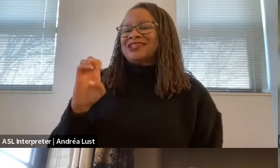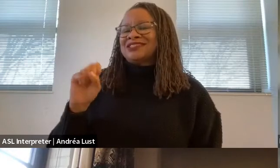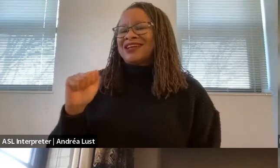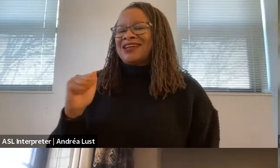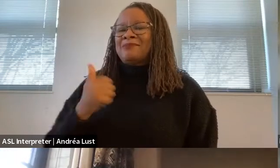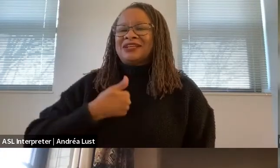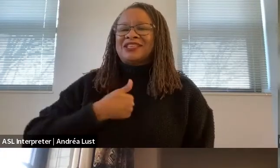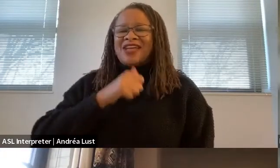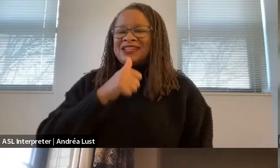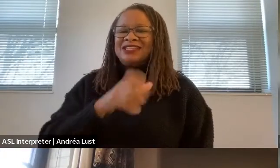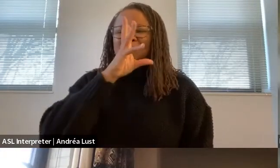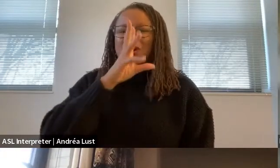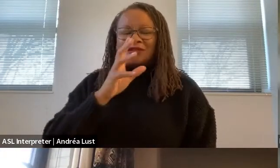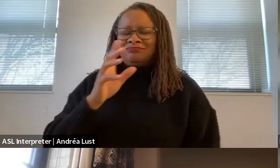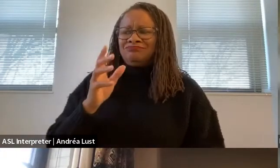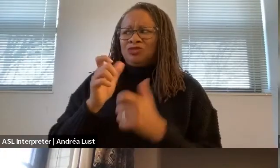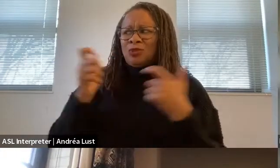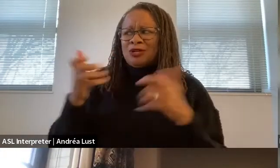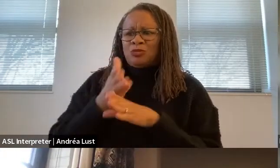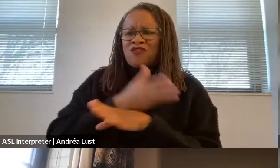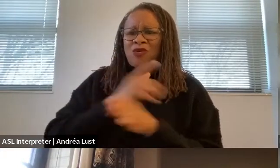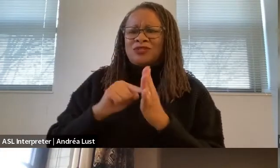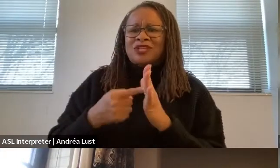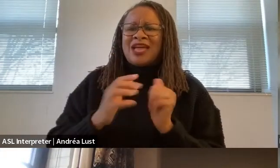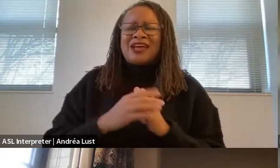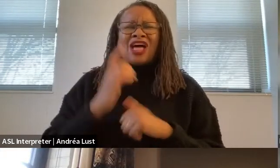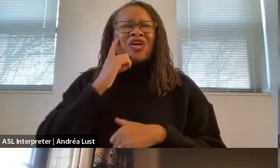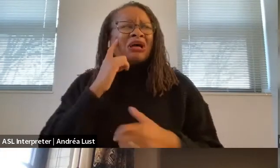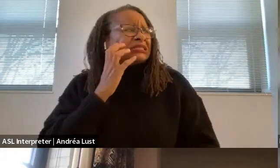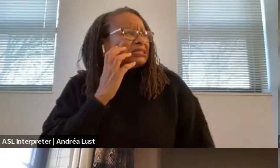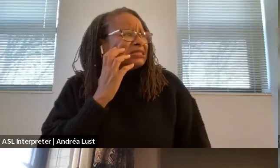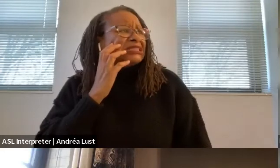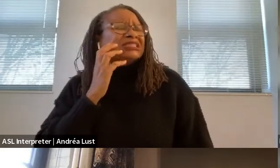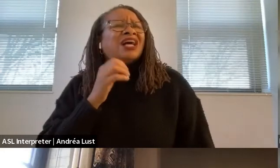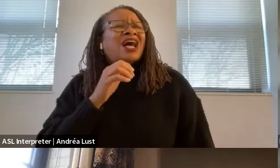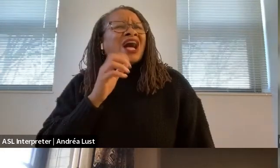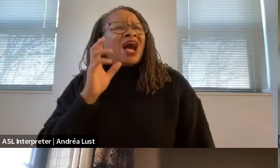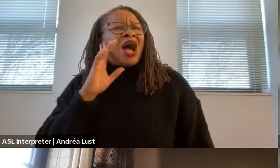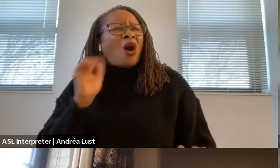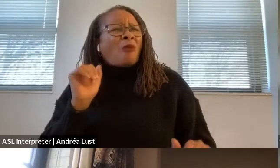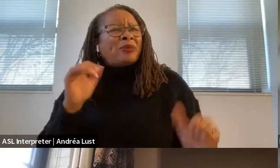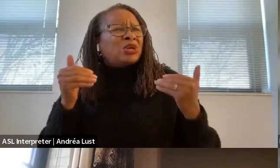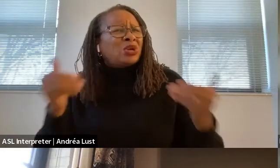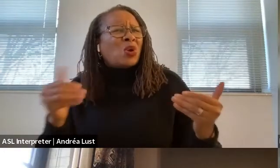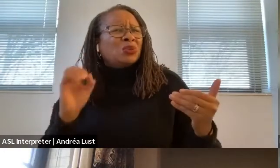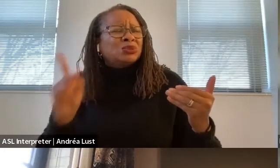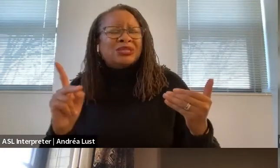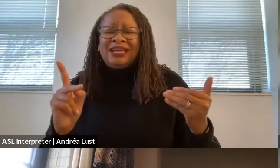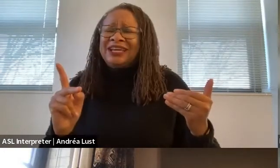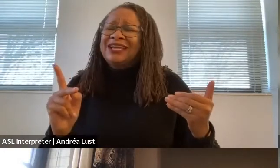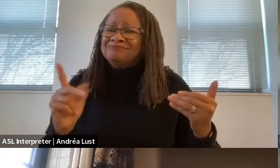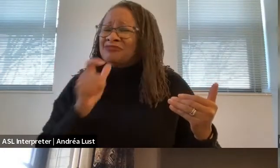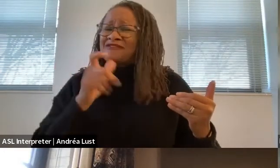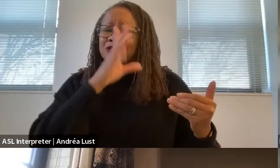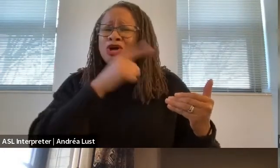I had a little moment of like freaking out. I was like, I hope it goes well,